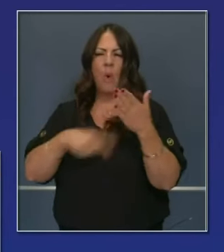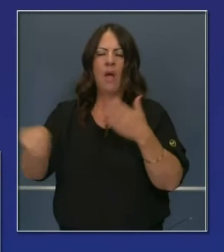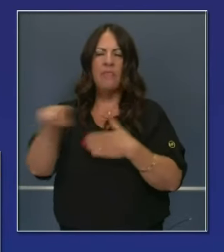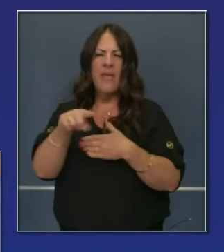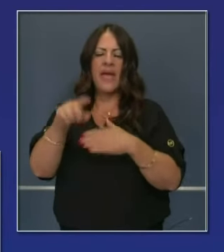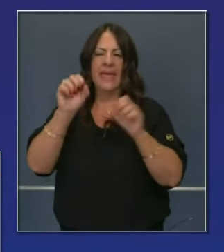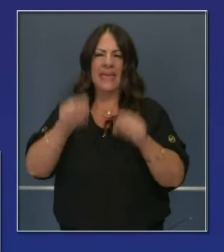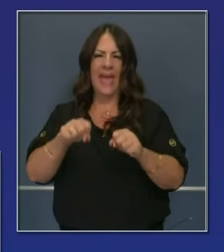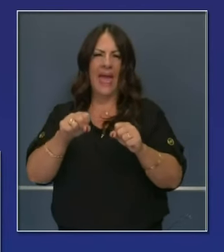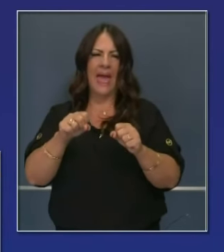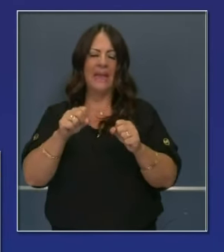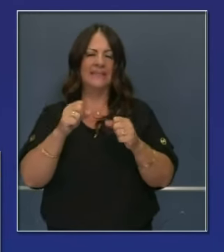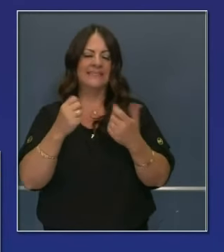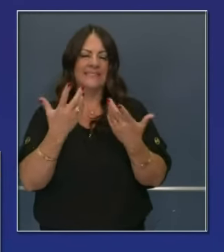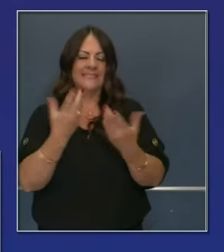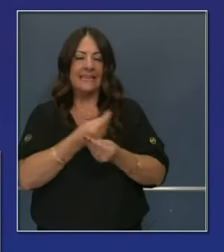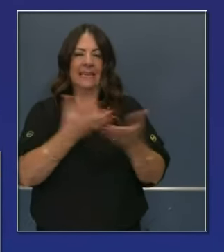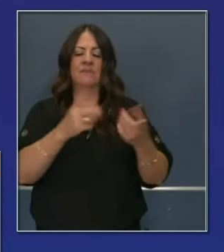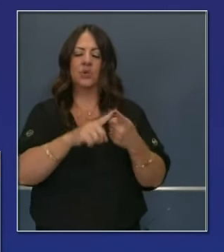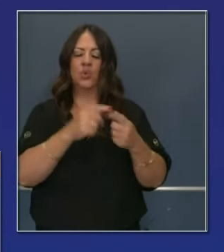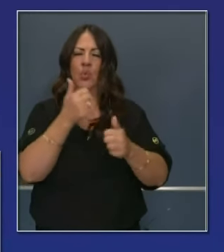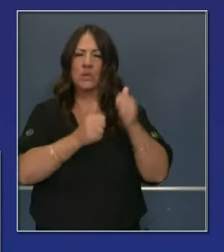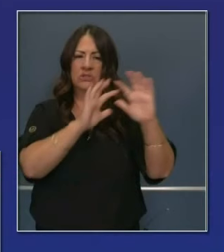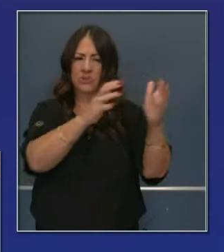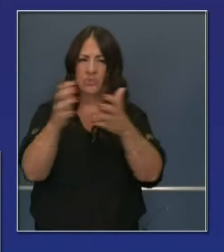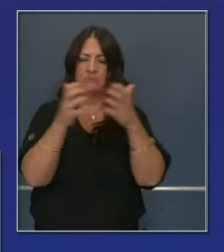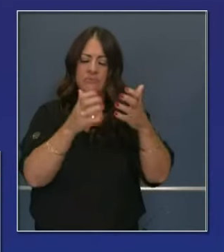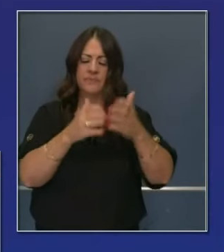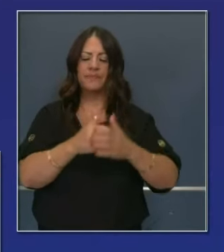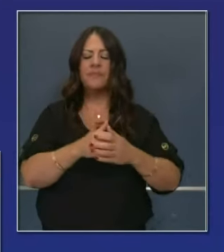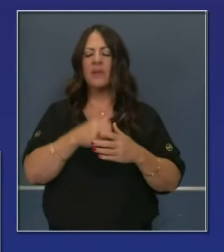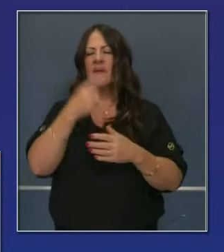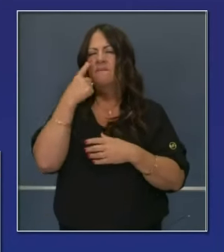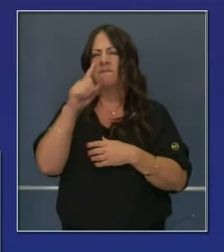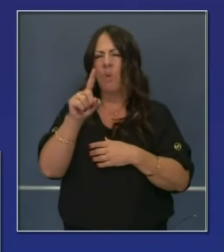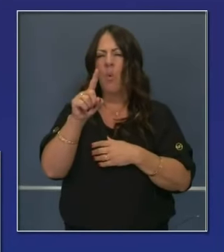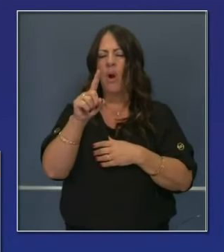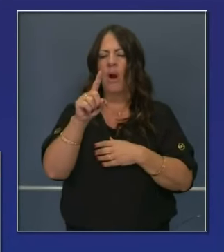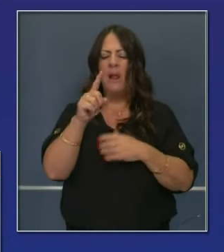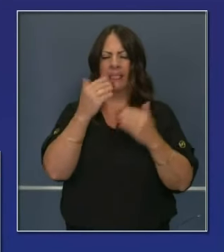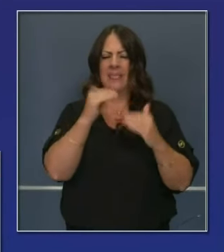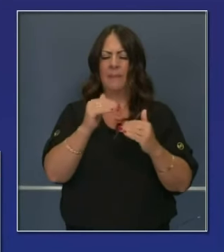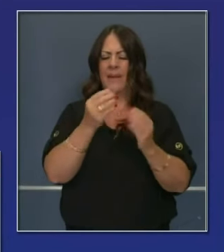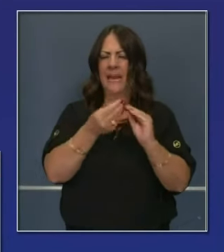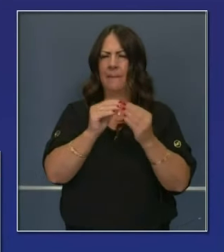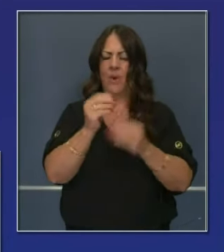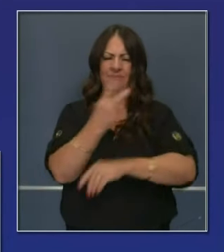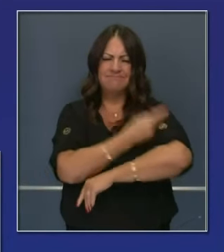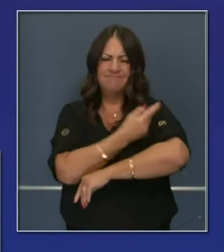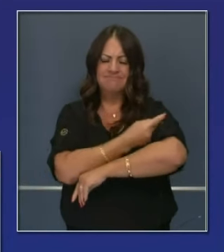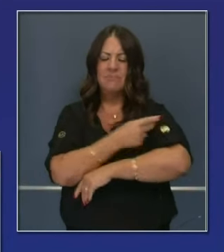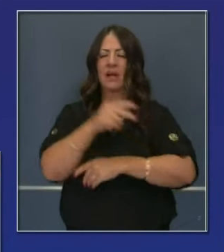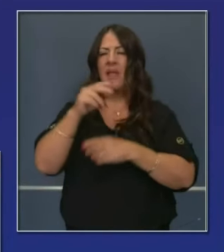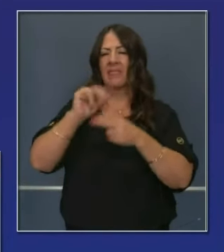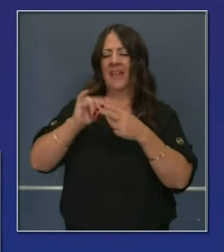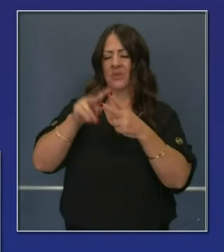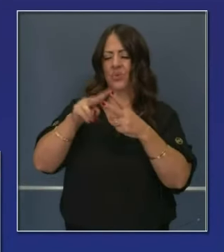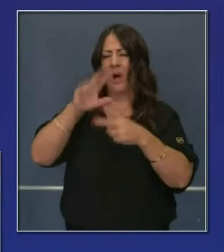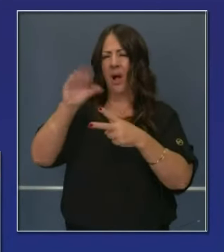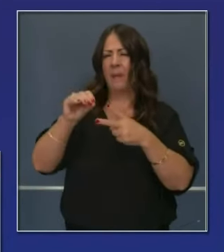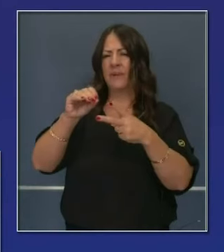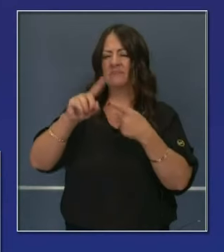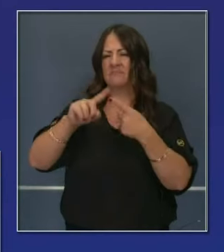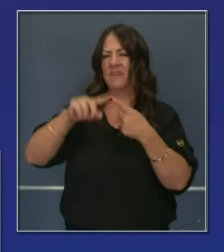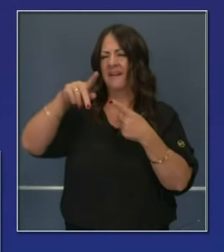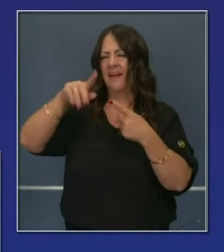of early limited availability, Moderna and Pfizer, that the number of vaccines will